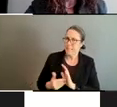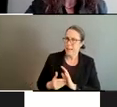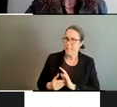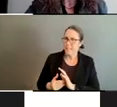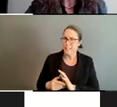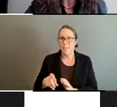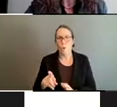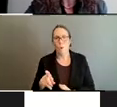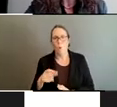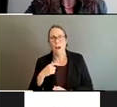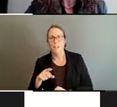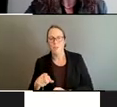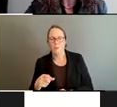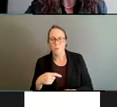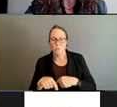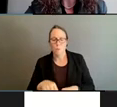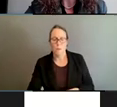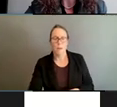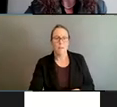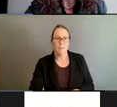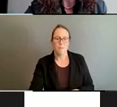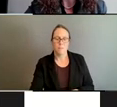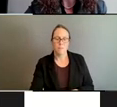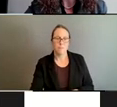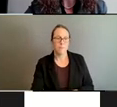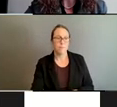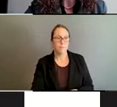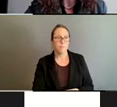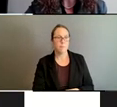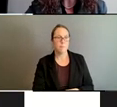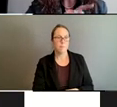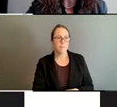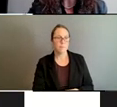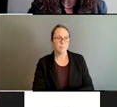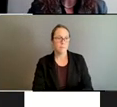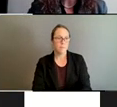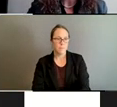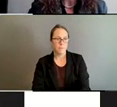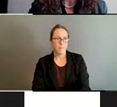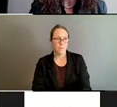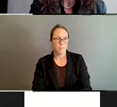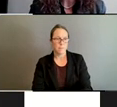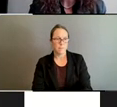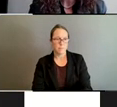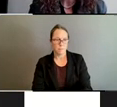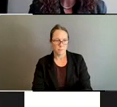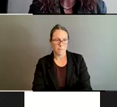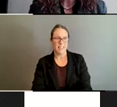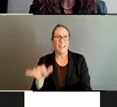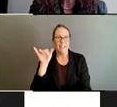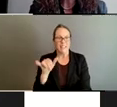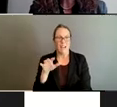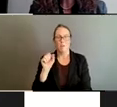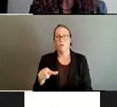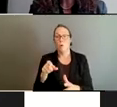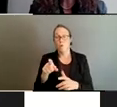might need you to scroll back. Okay, it was near the front. It was near the front, yep, there, right here. Second slide, yes. So